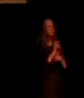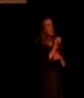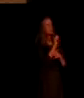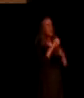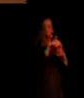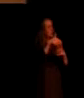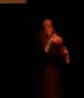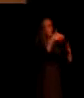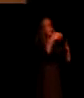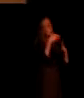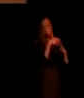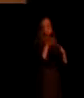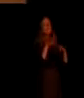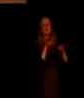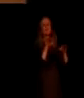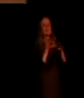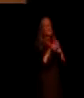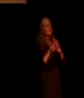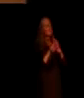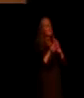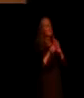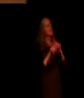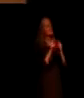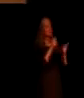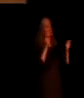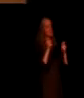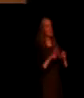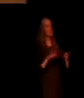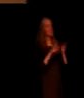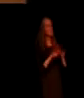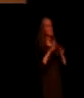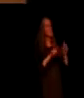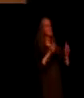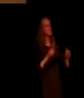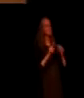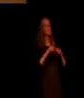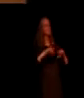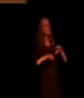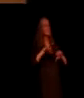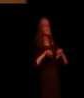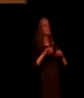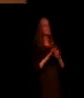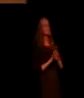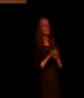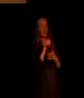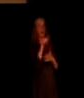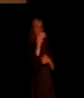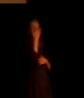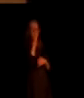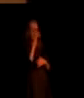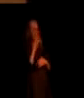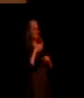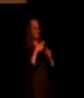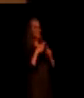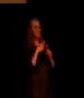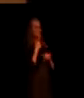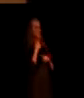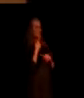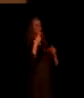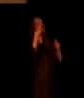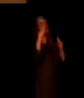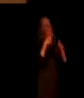science questions to go after. And so I am really not being smart when I say that